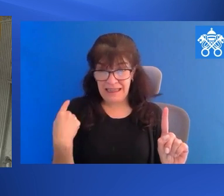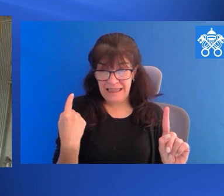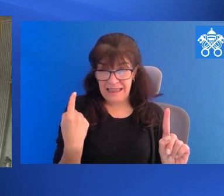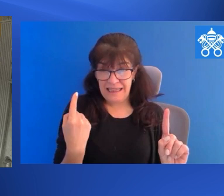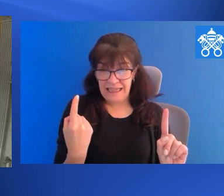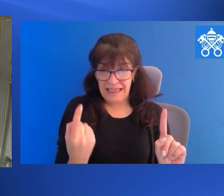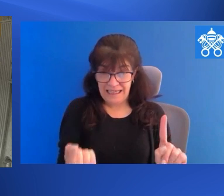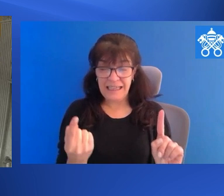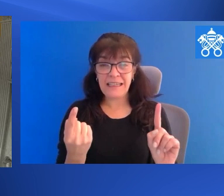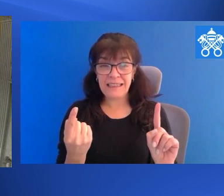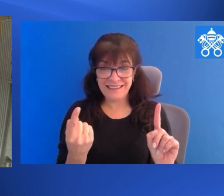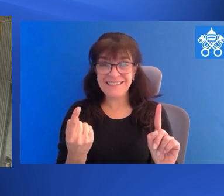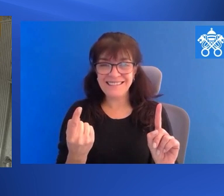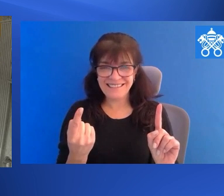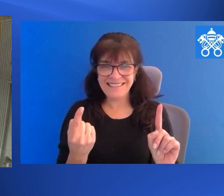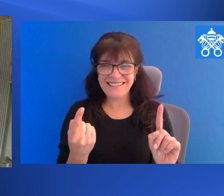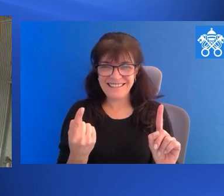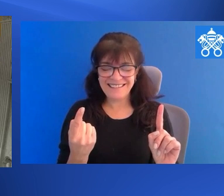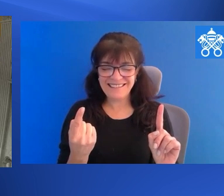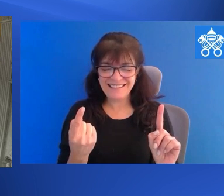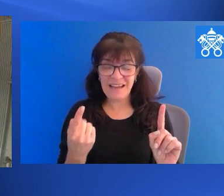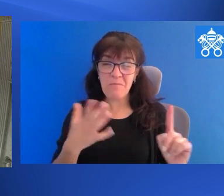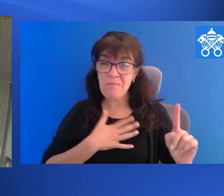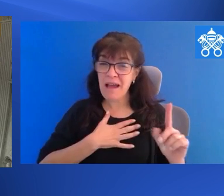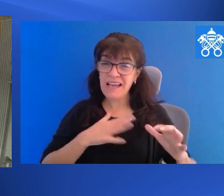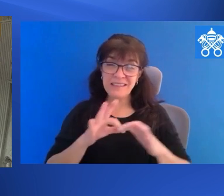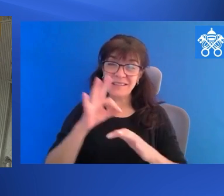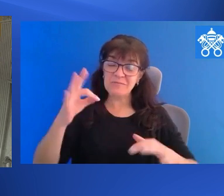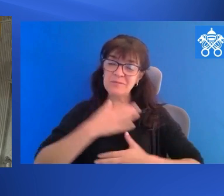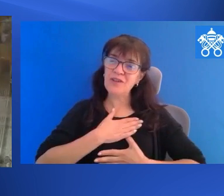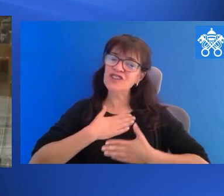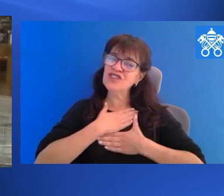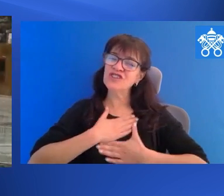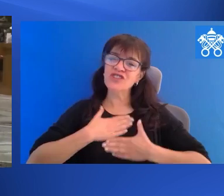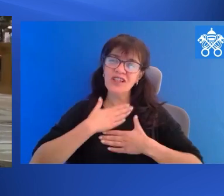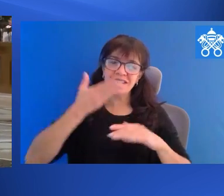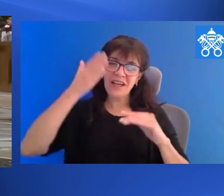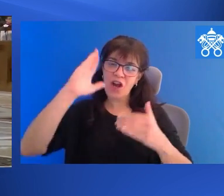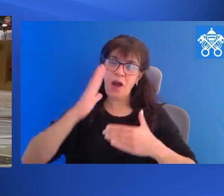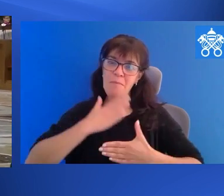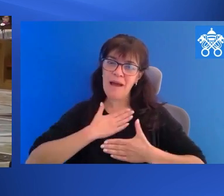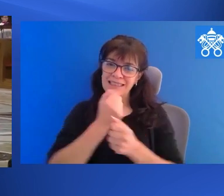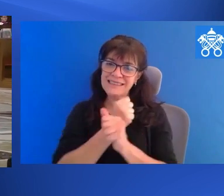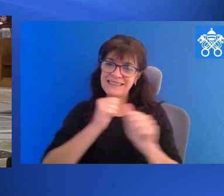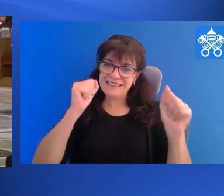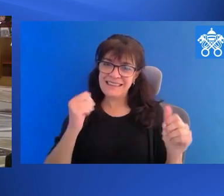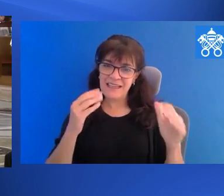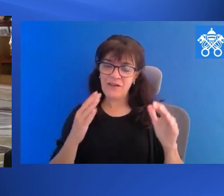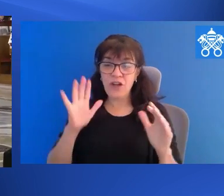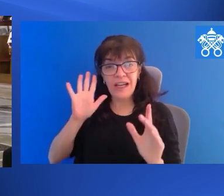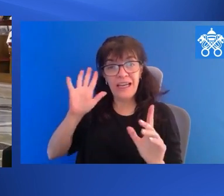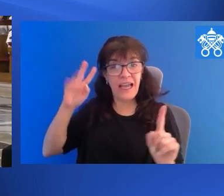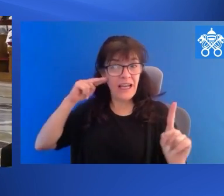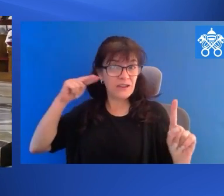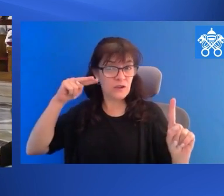My soul proclaims the greatness of the Lord. My spirit rejoices in God, my Savior, for